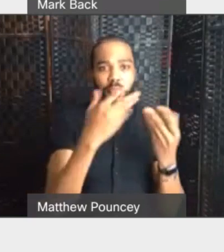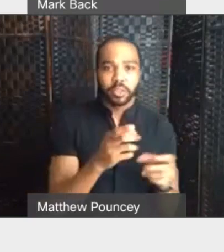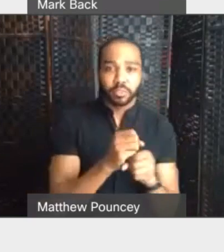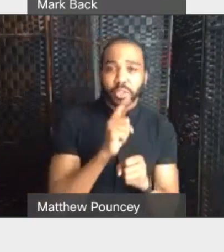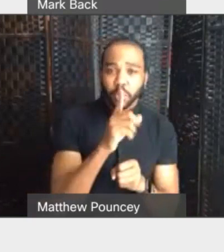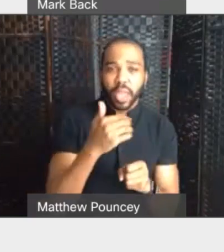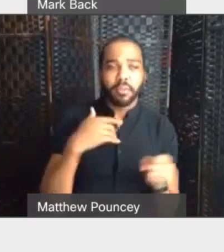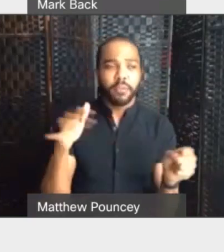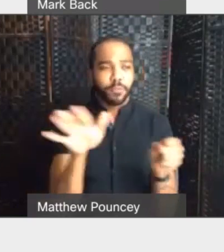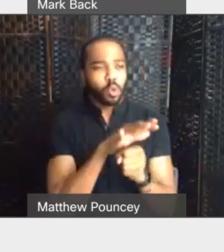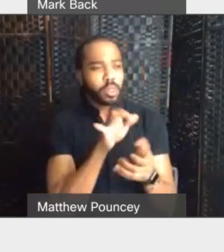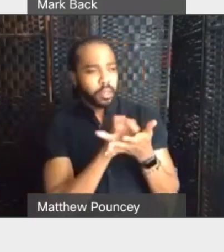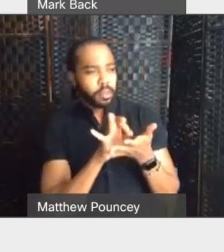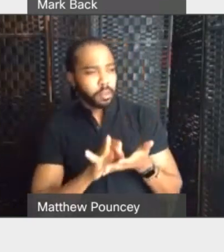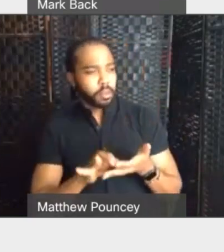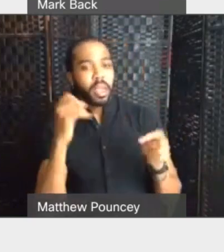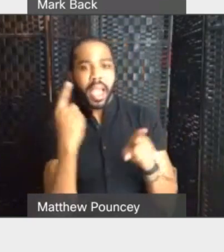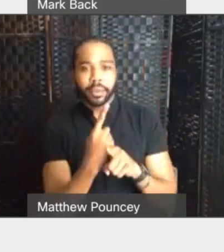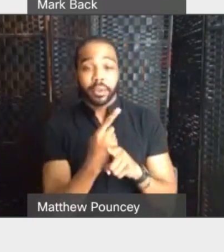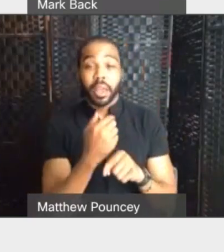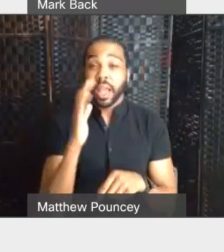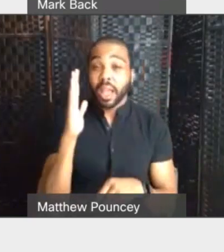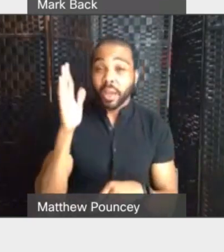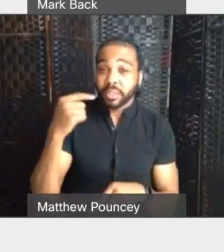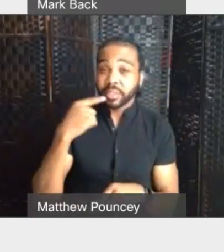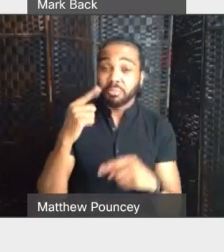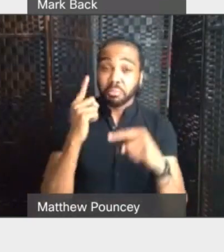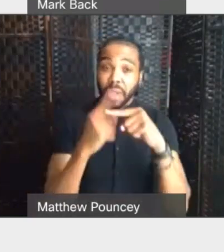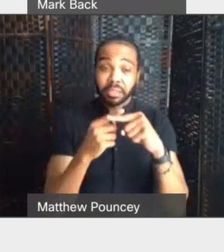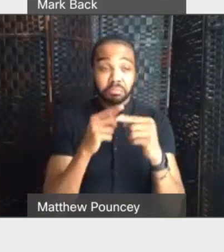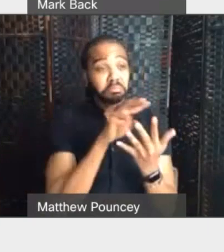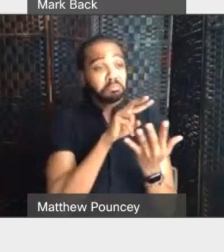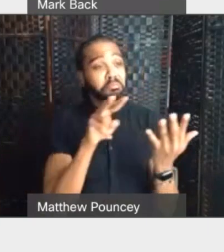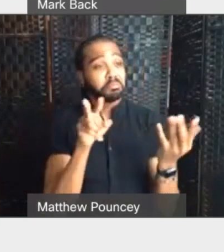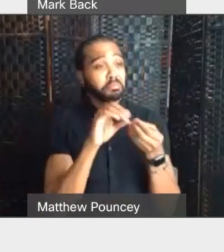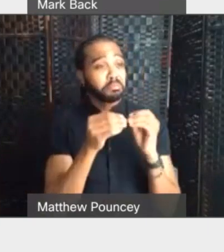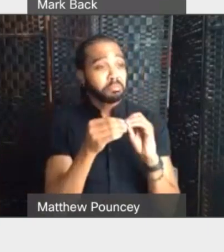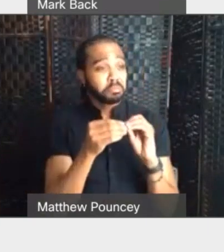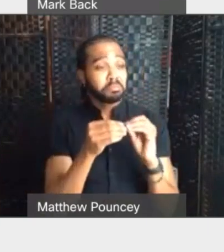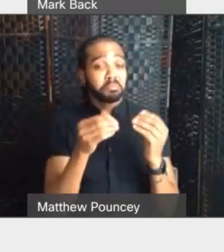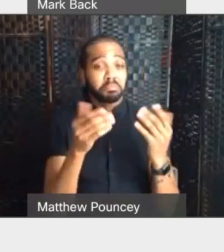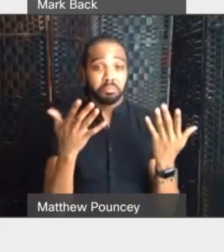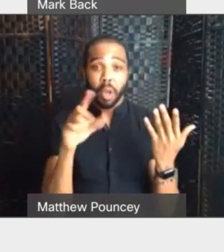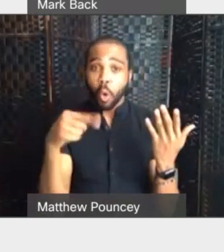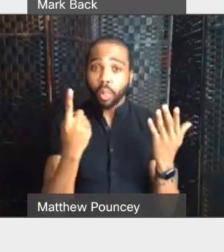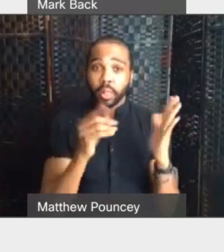full and accurate count. I would say on a positive side, these numbers are only going